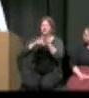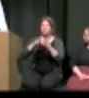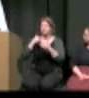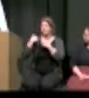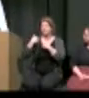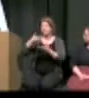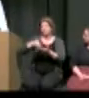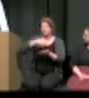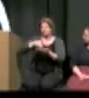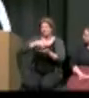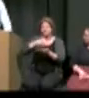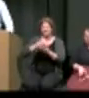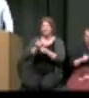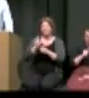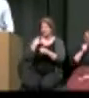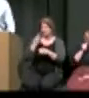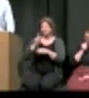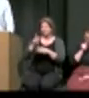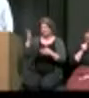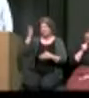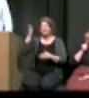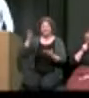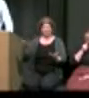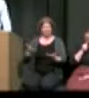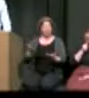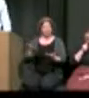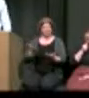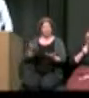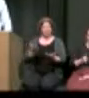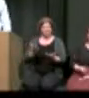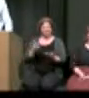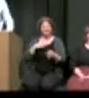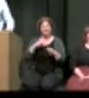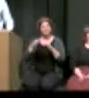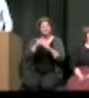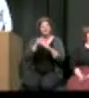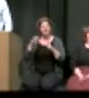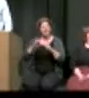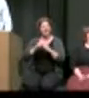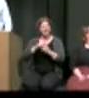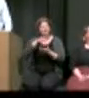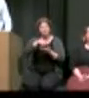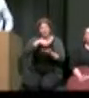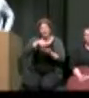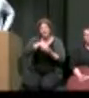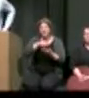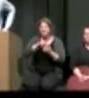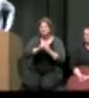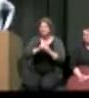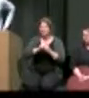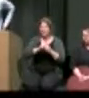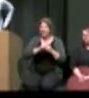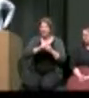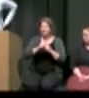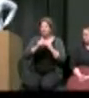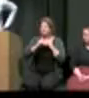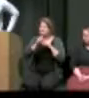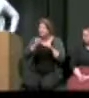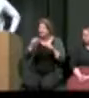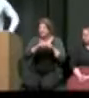dredging. I was here last year, went over kind of more of how we were going to dredge and stabilize and pump and all